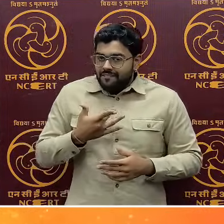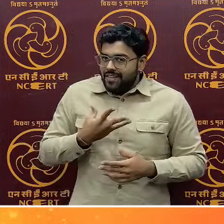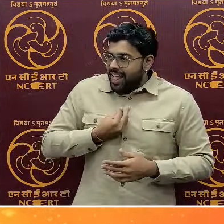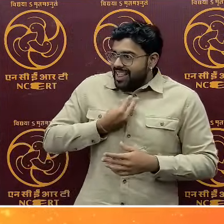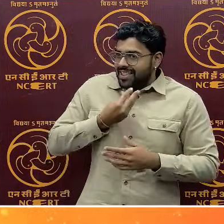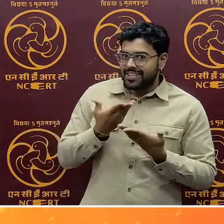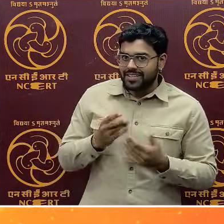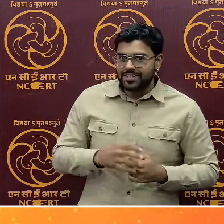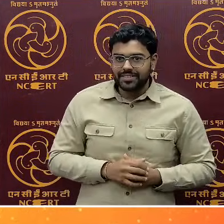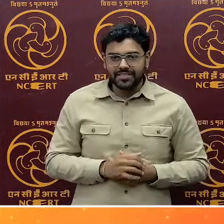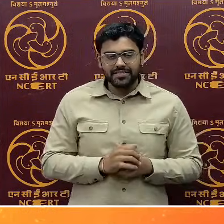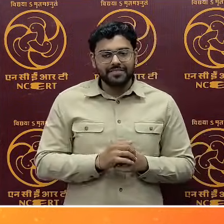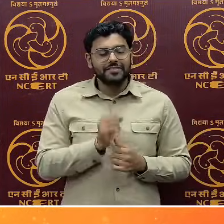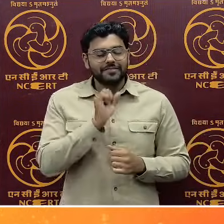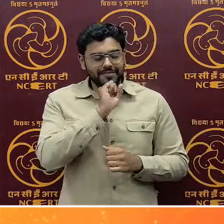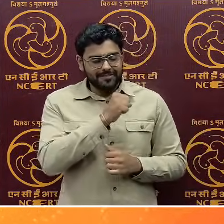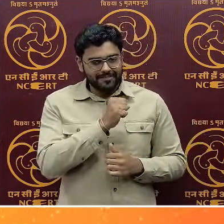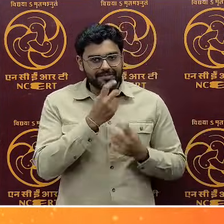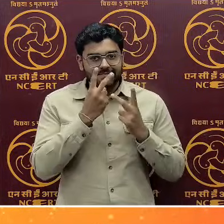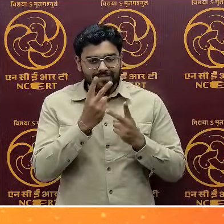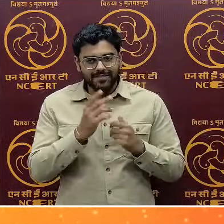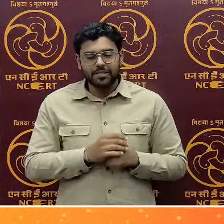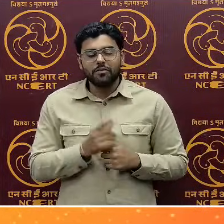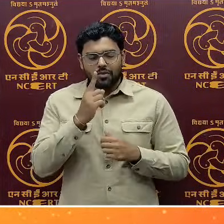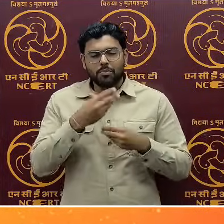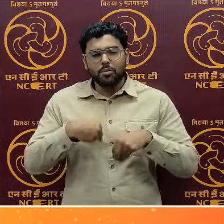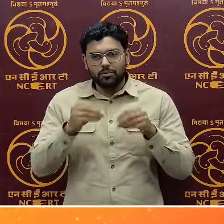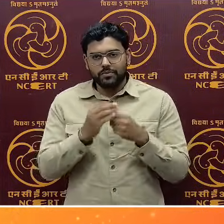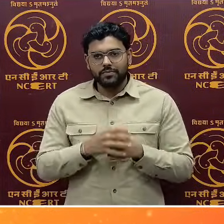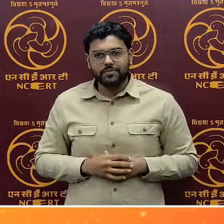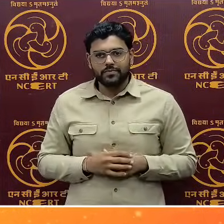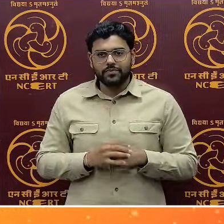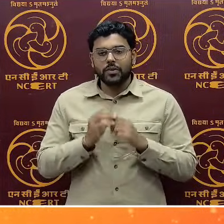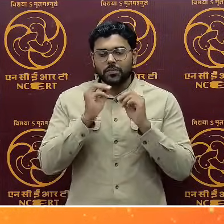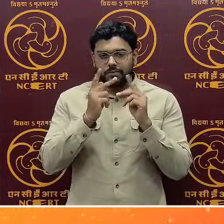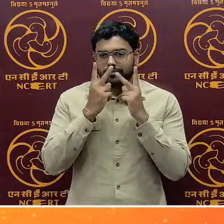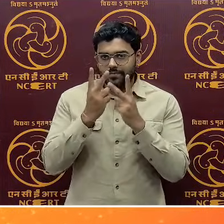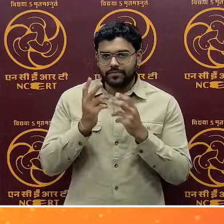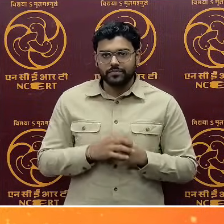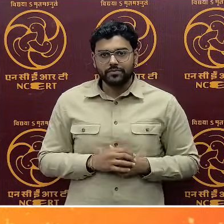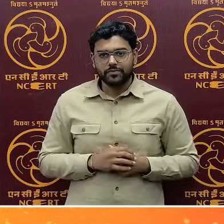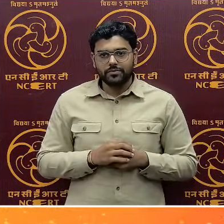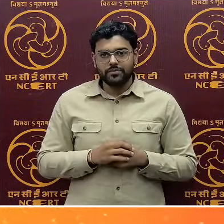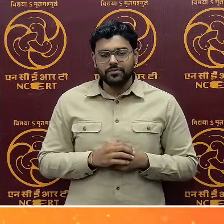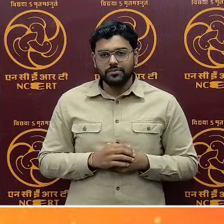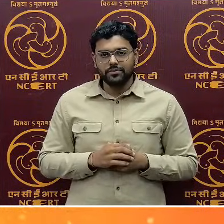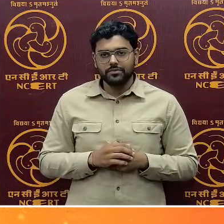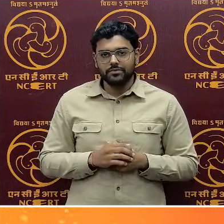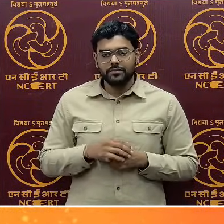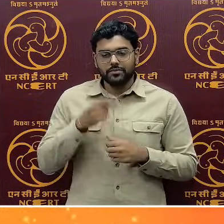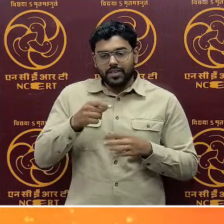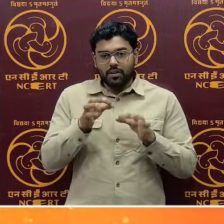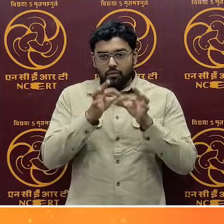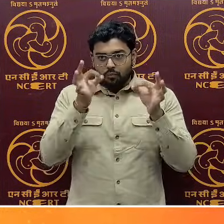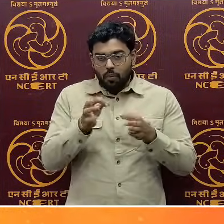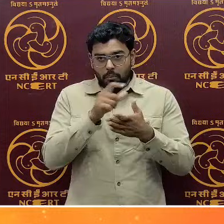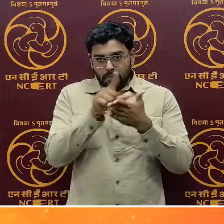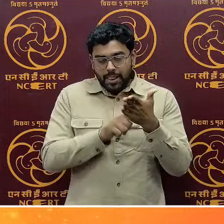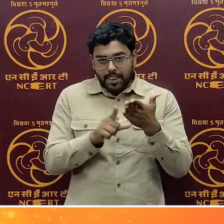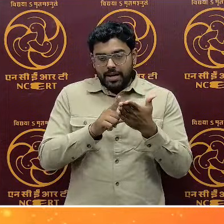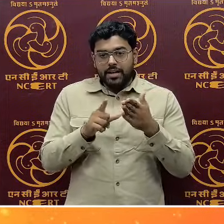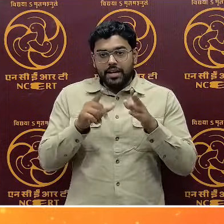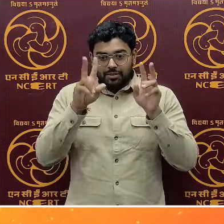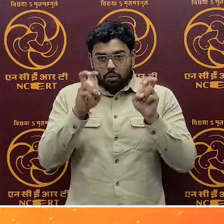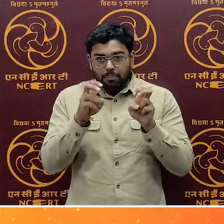Yes. Now, okay, one last. So, the subject of a formal letter is written in